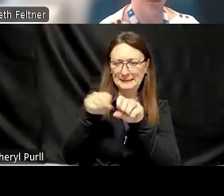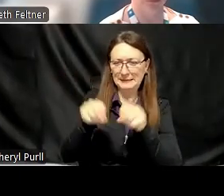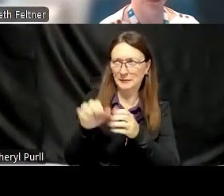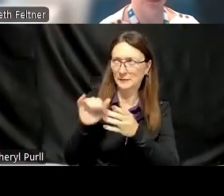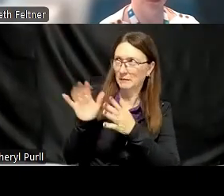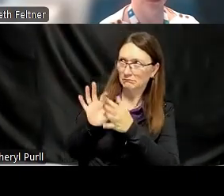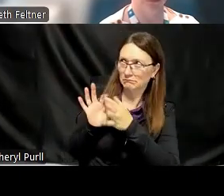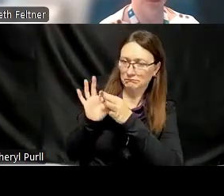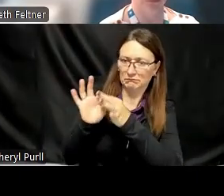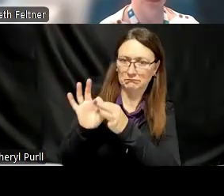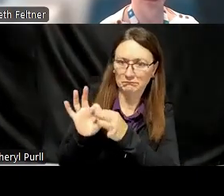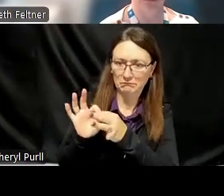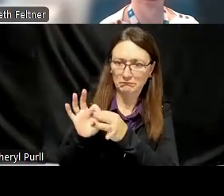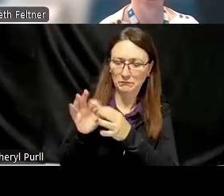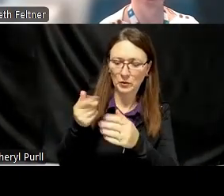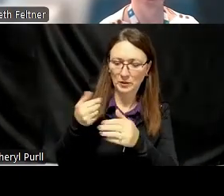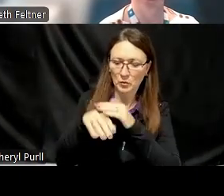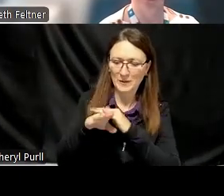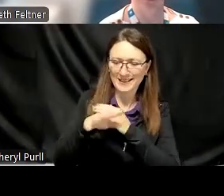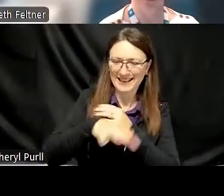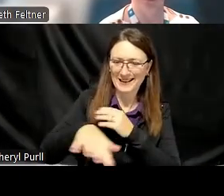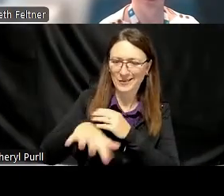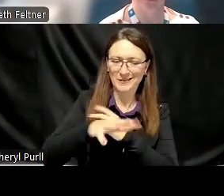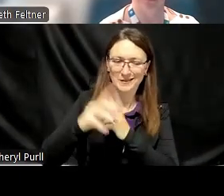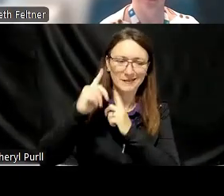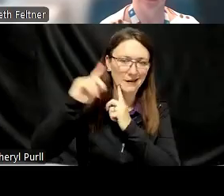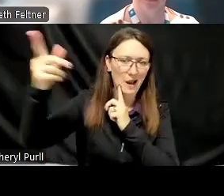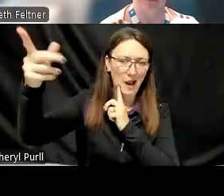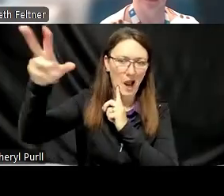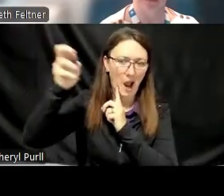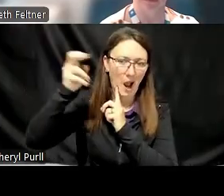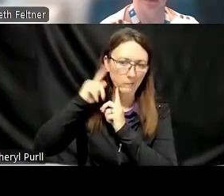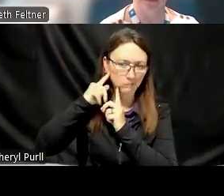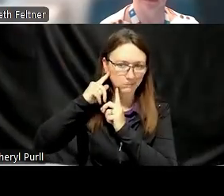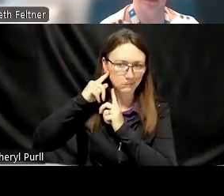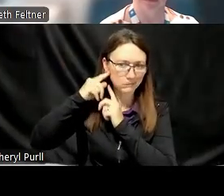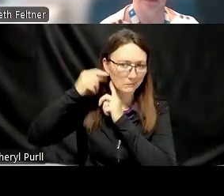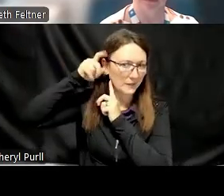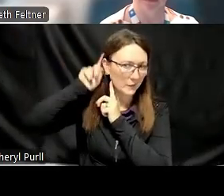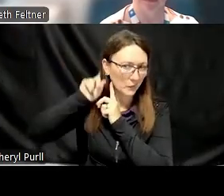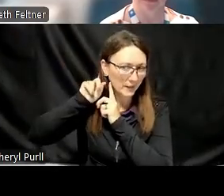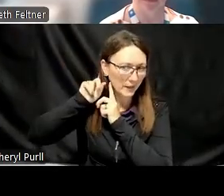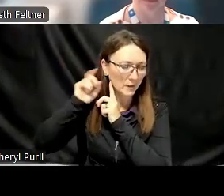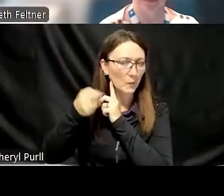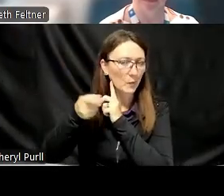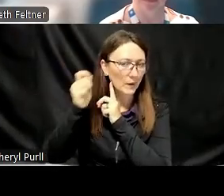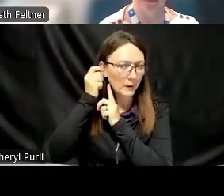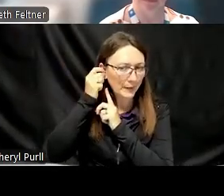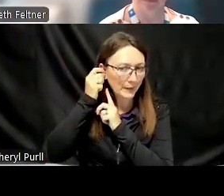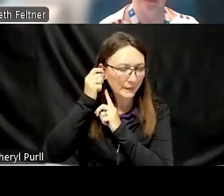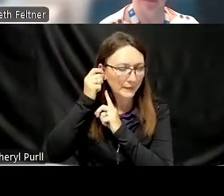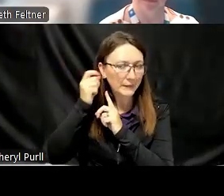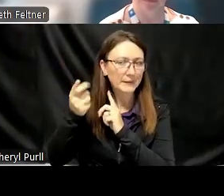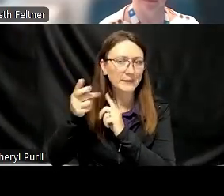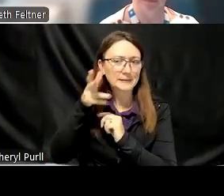in some of these venues that will stream the sound directly to your hearing aids or your earbuds.